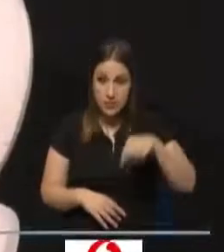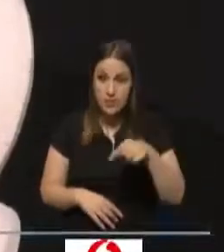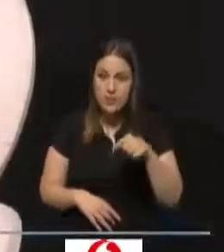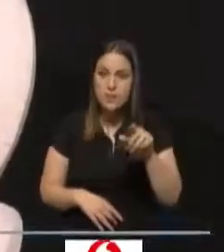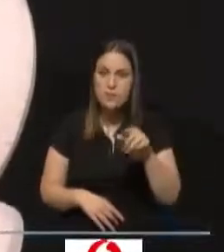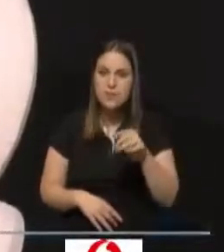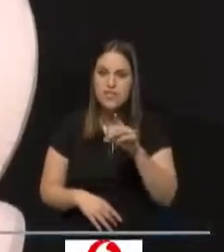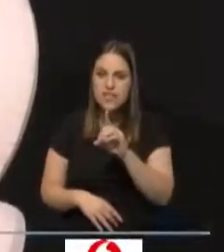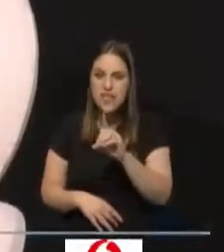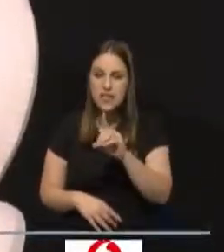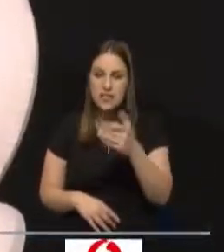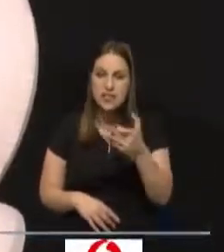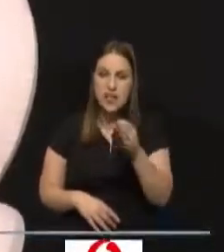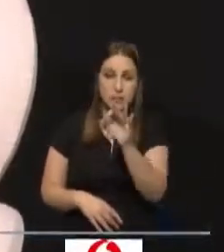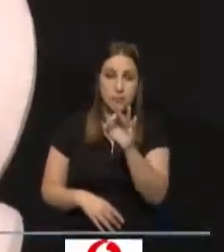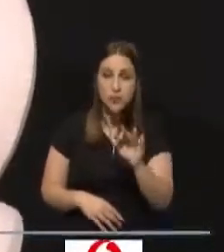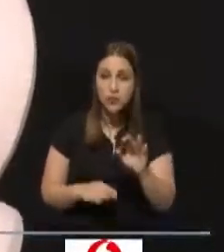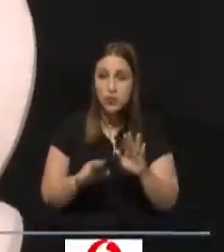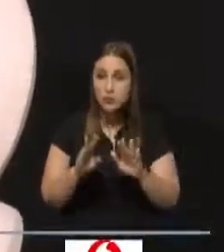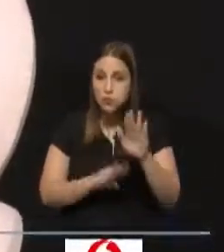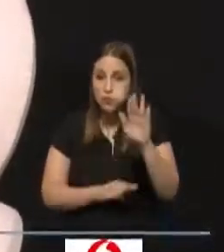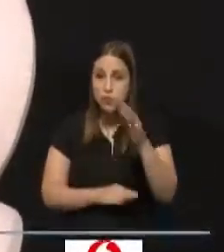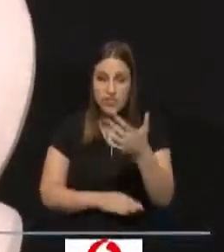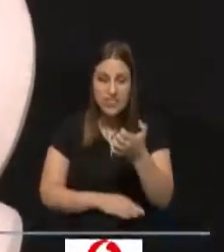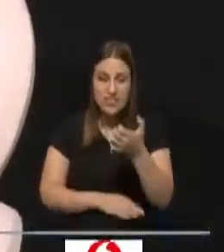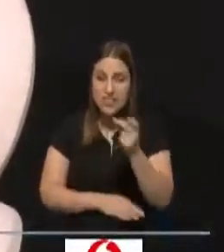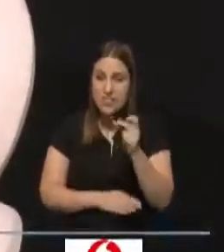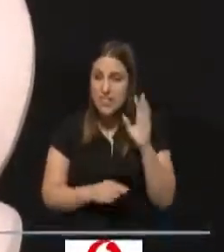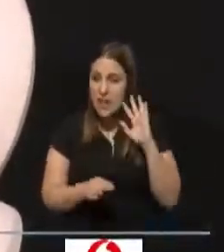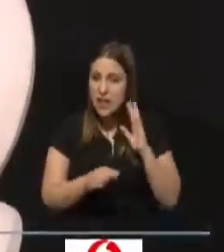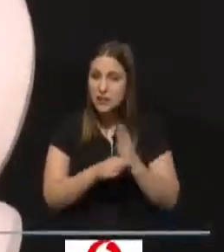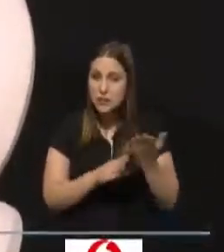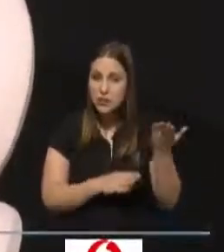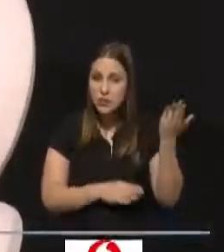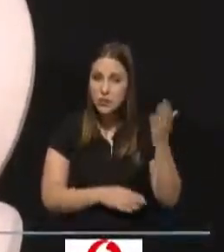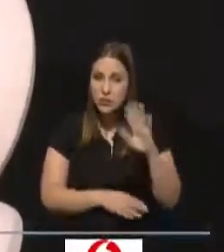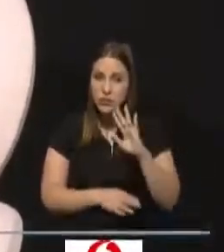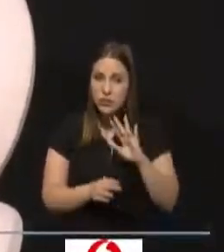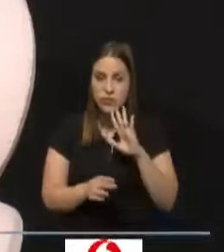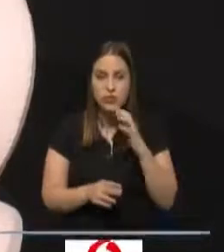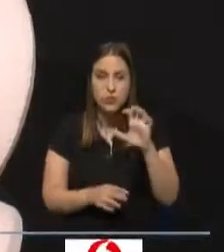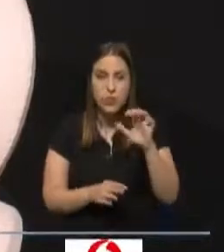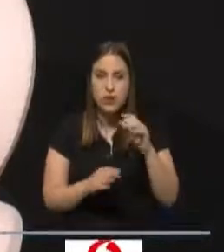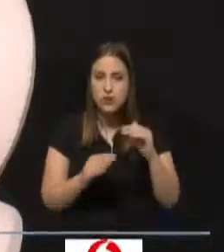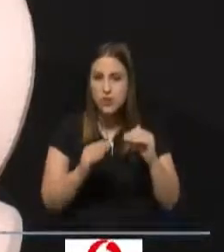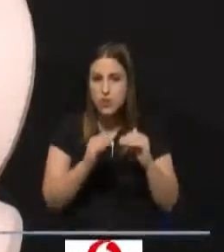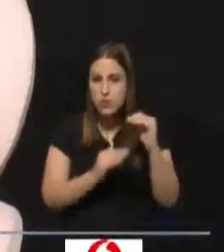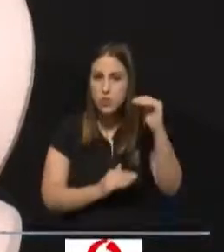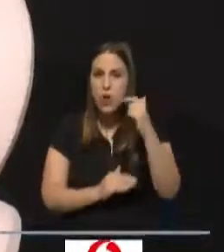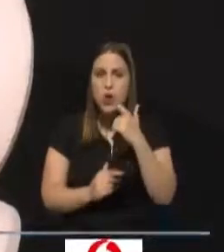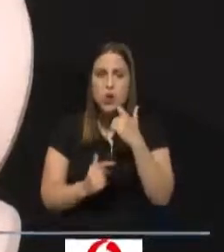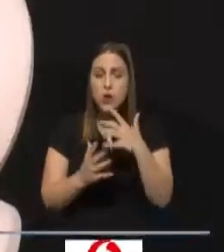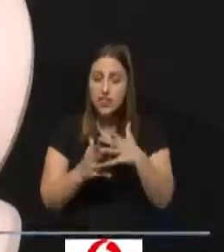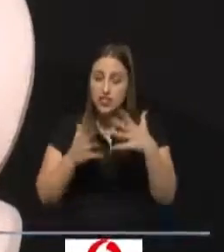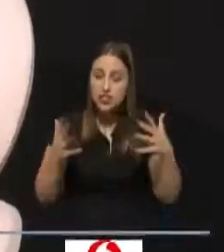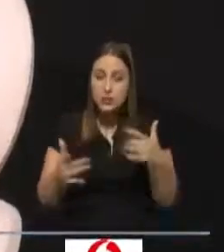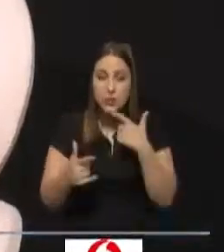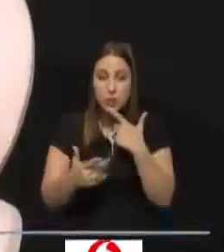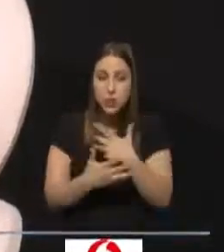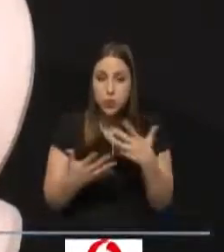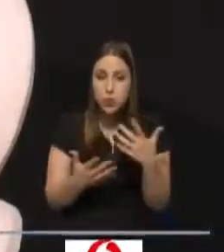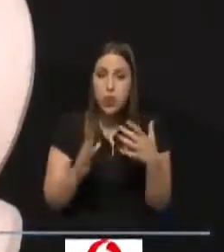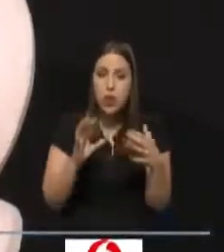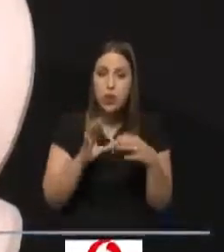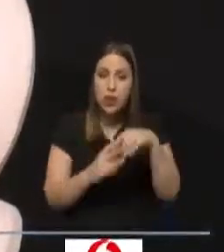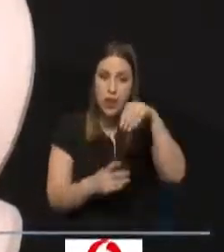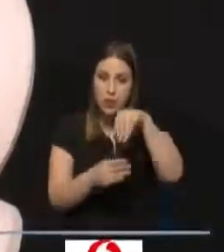It's a country that has grown 6-7% in its GDP in the last 15 years. It was one of the countries with the greatest growth